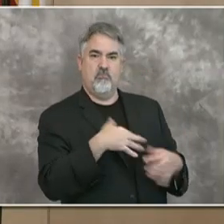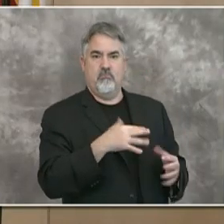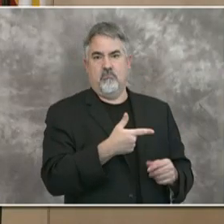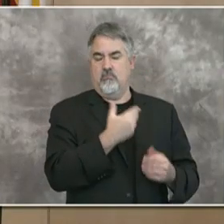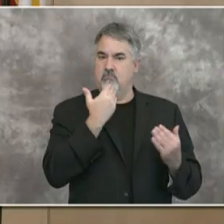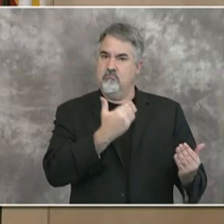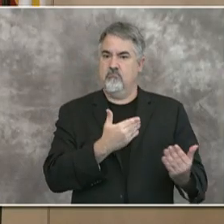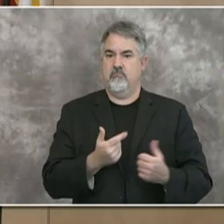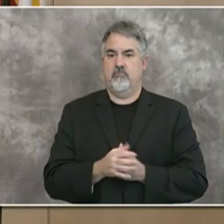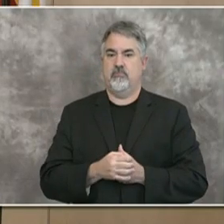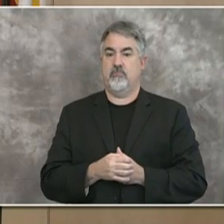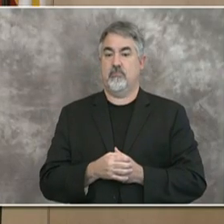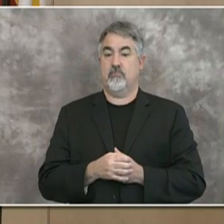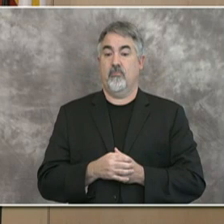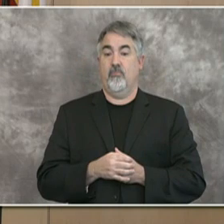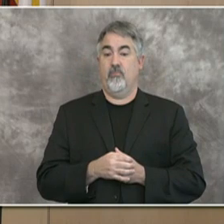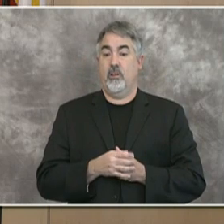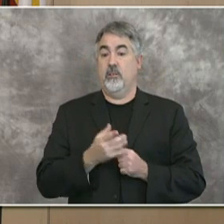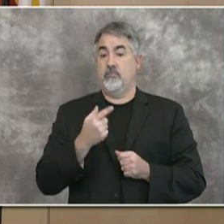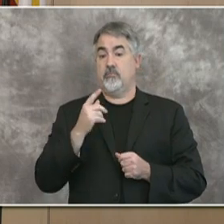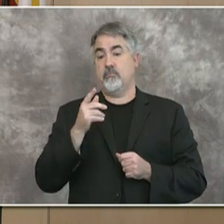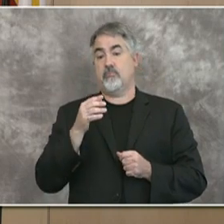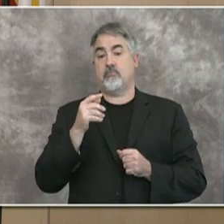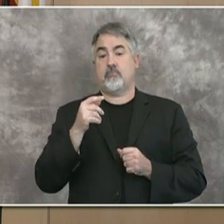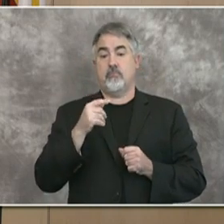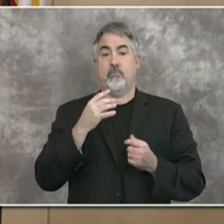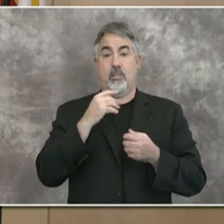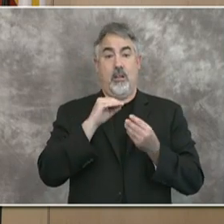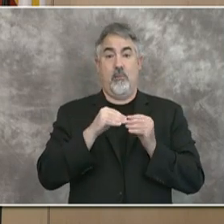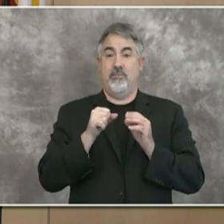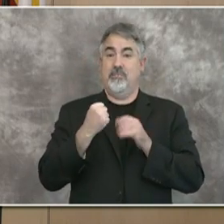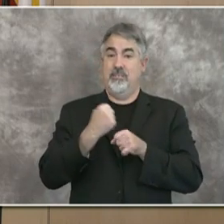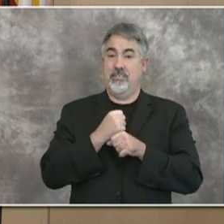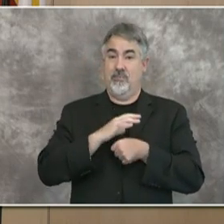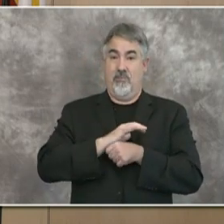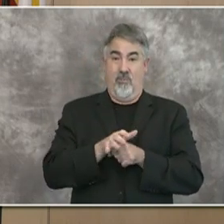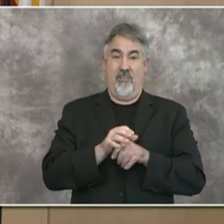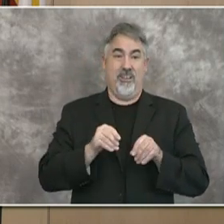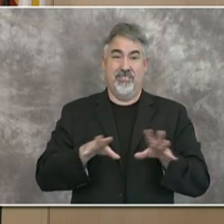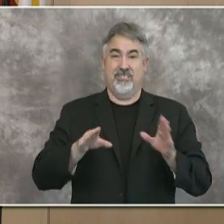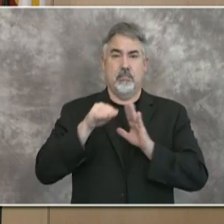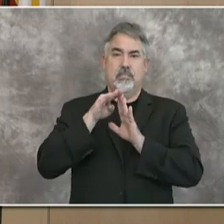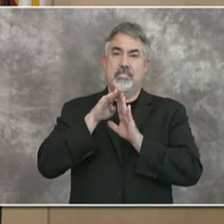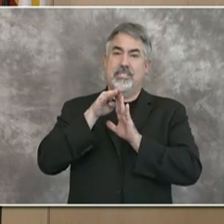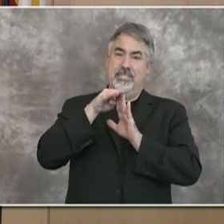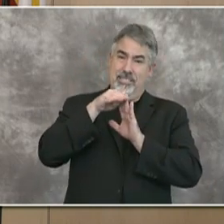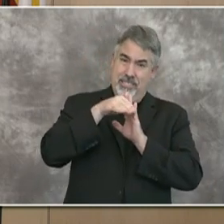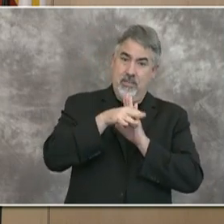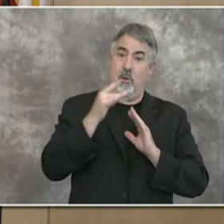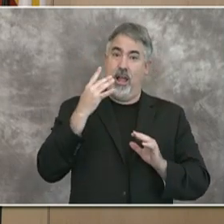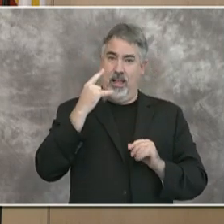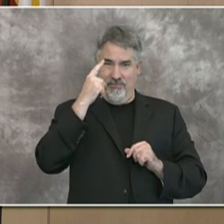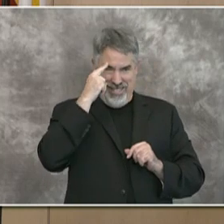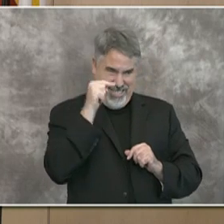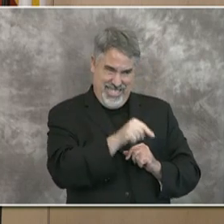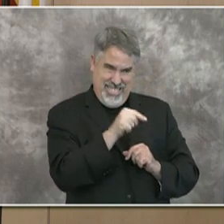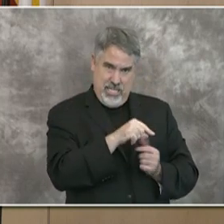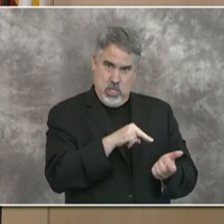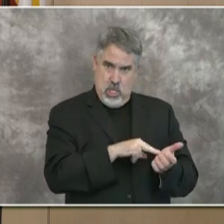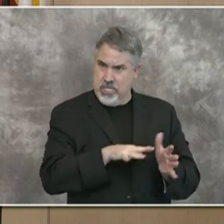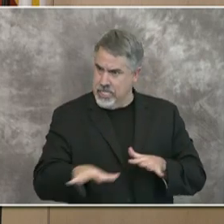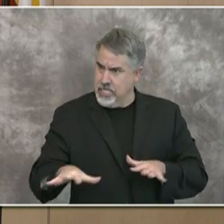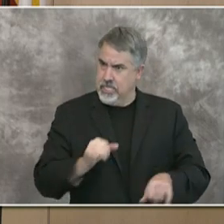right direction for COVID-19, and this is because of all of the help from our